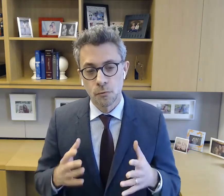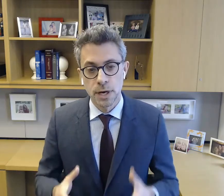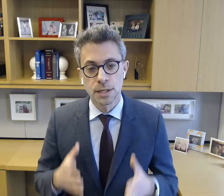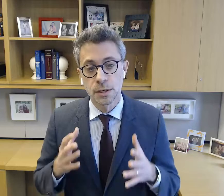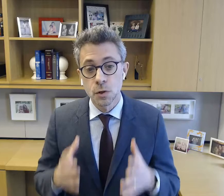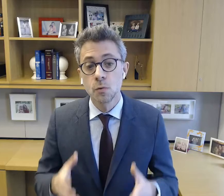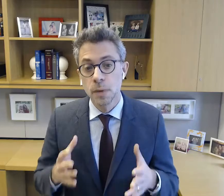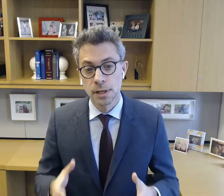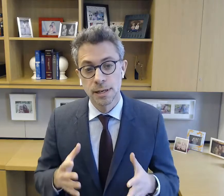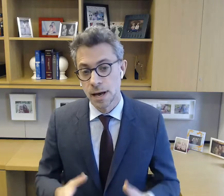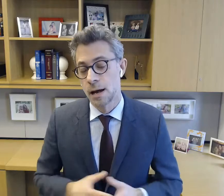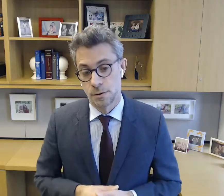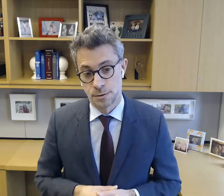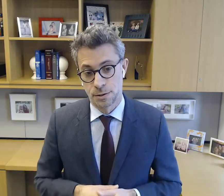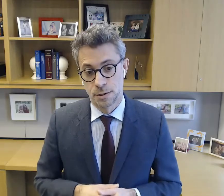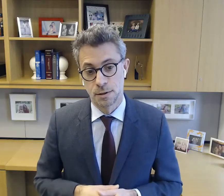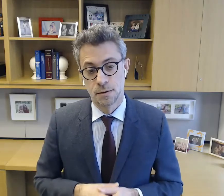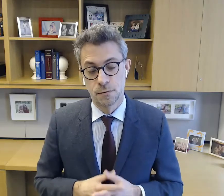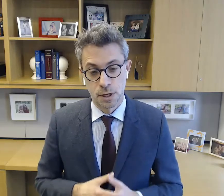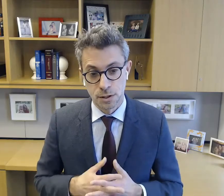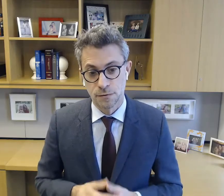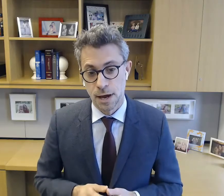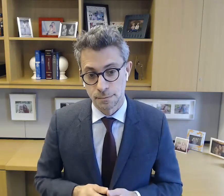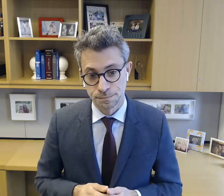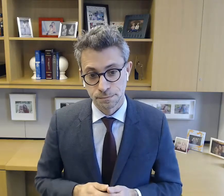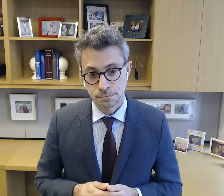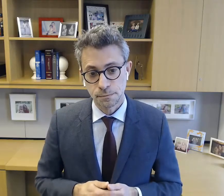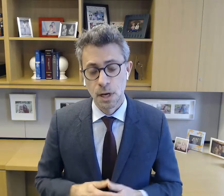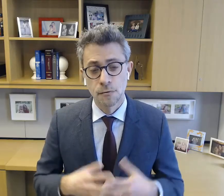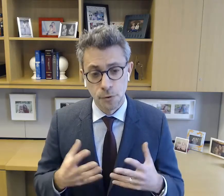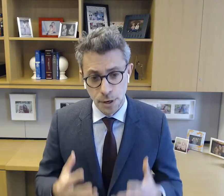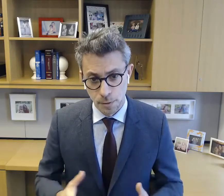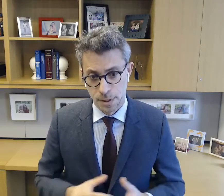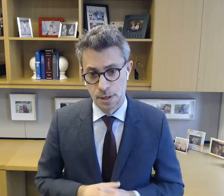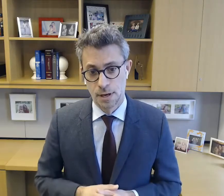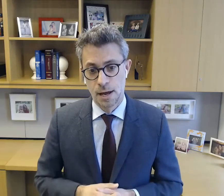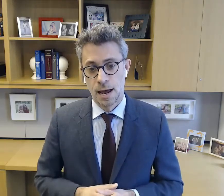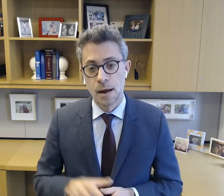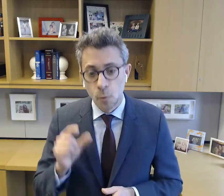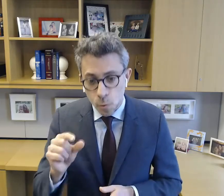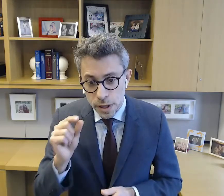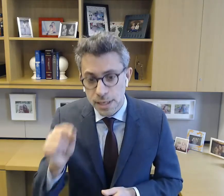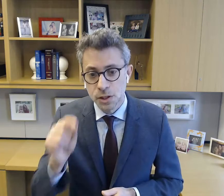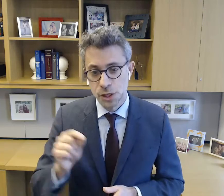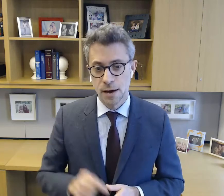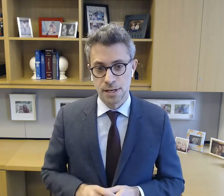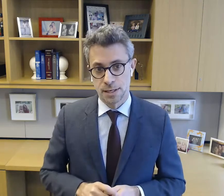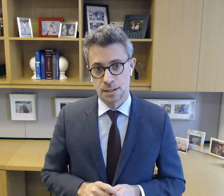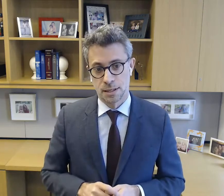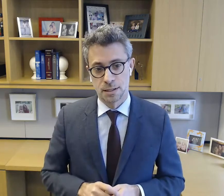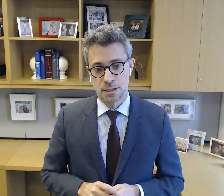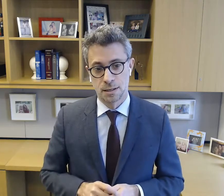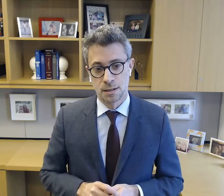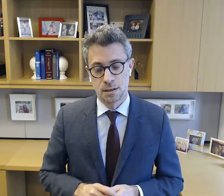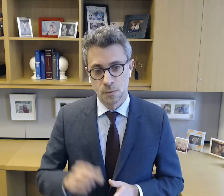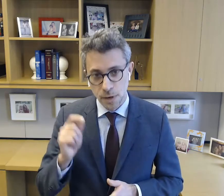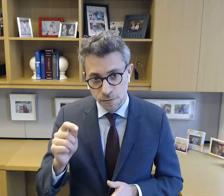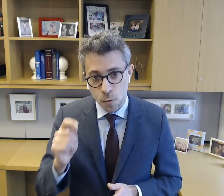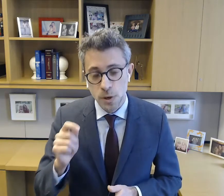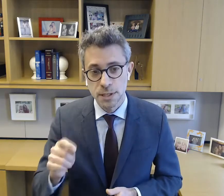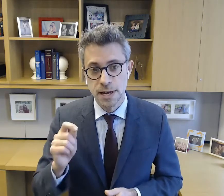our goal of raising $2 million for this event and for NLP. And we're within shouting distance.